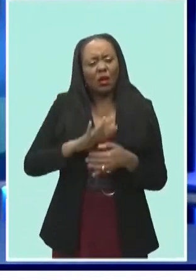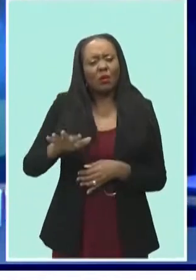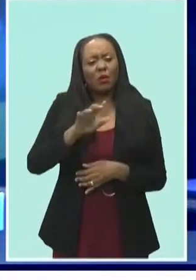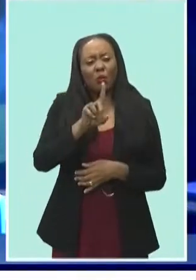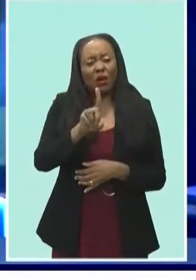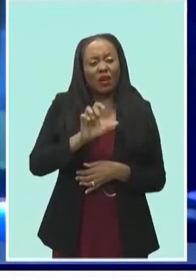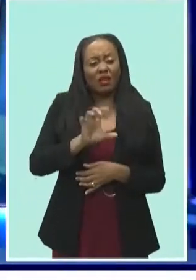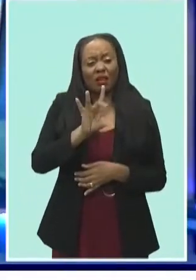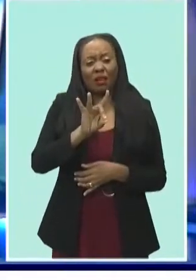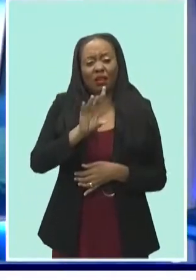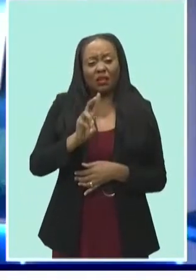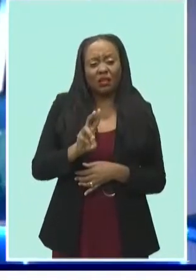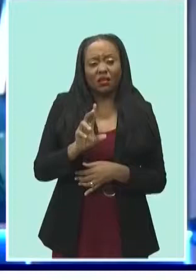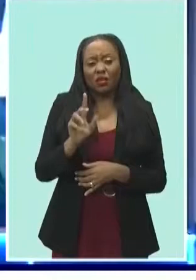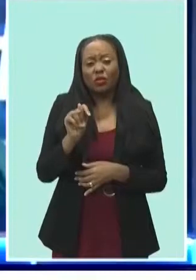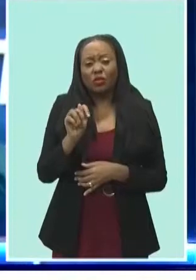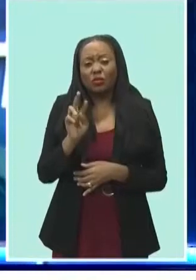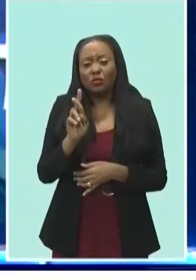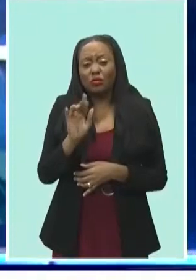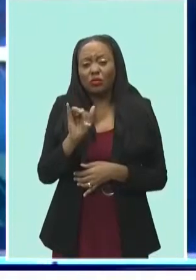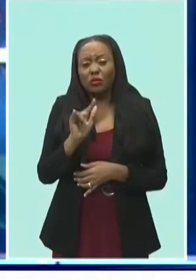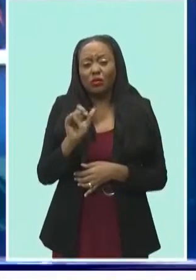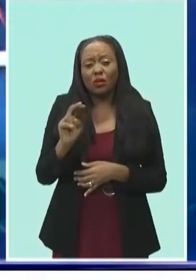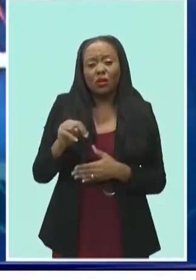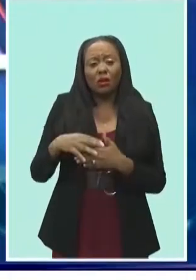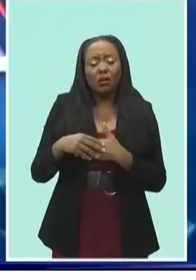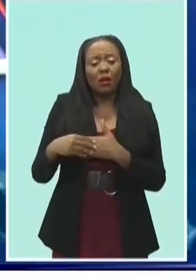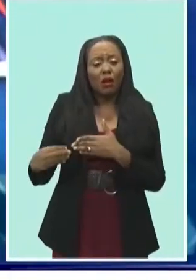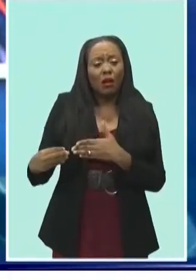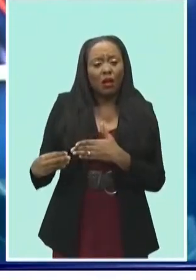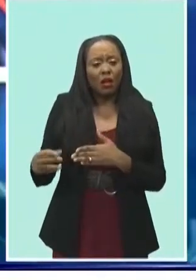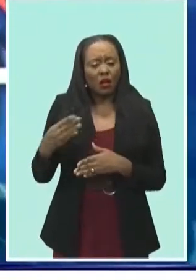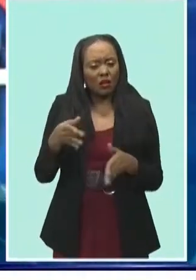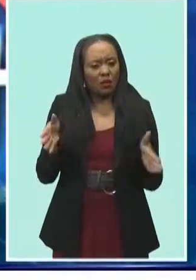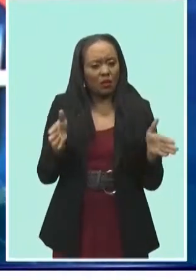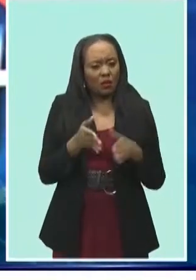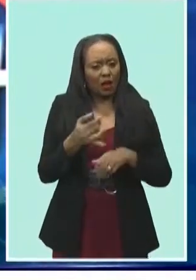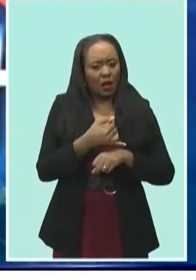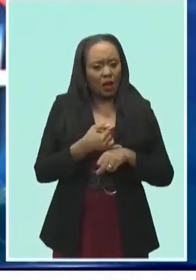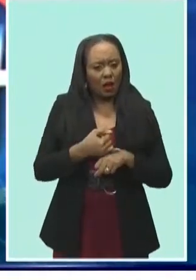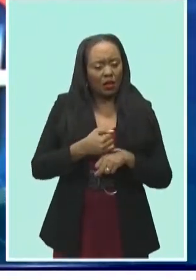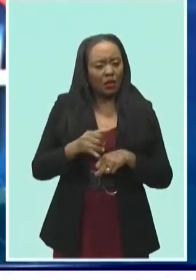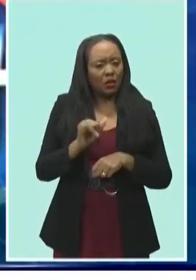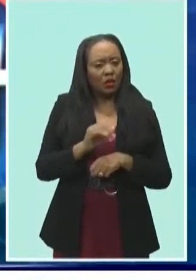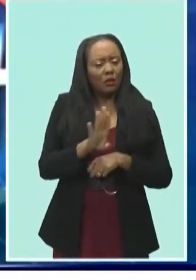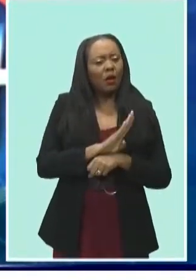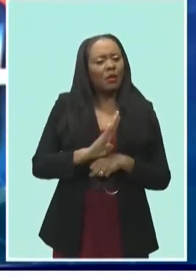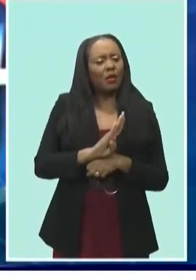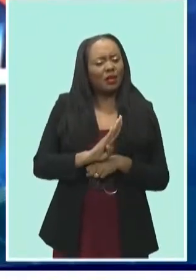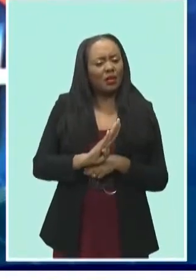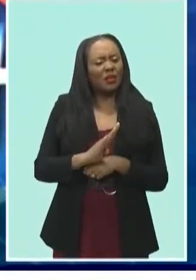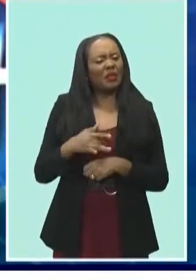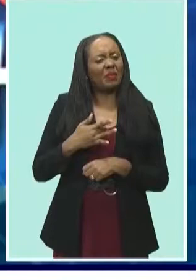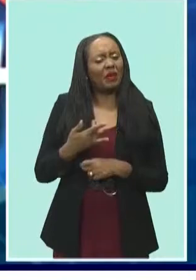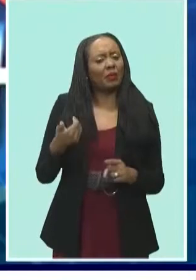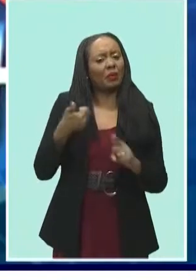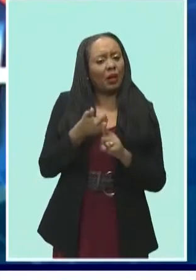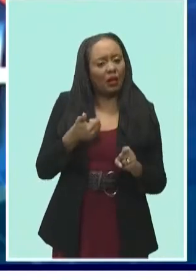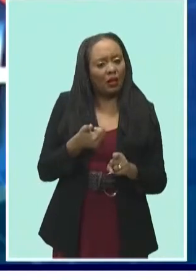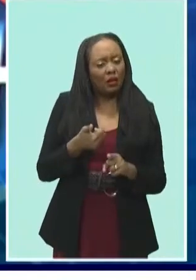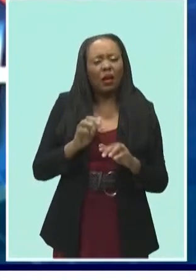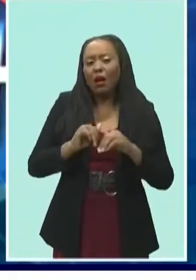at $186 trillion and at the country level, and small island states like Barbados are being affected. Now, to cope